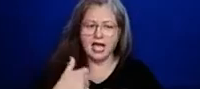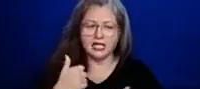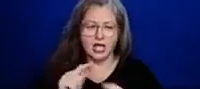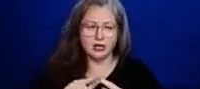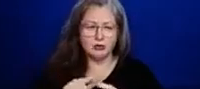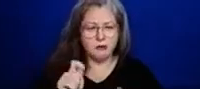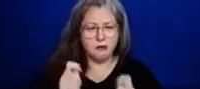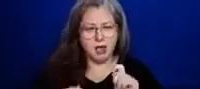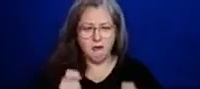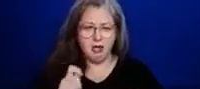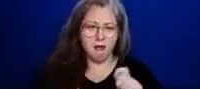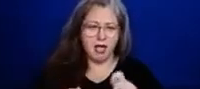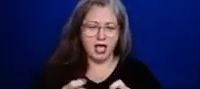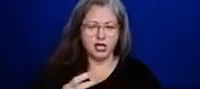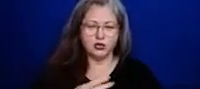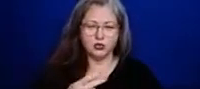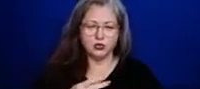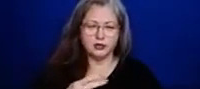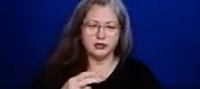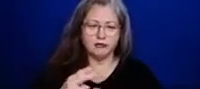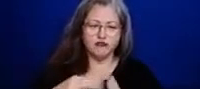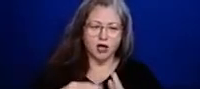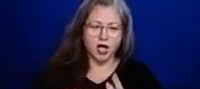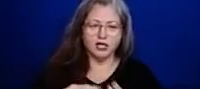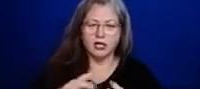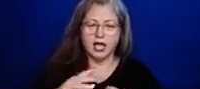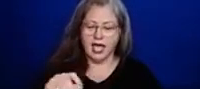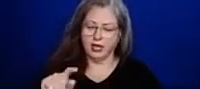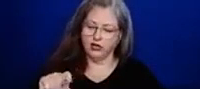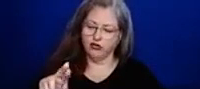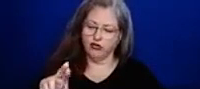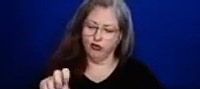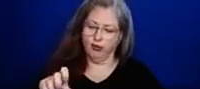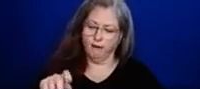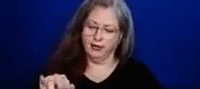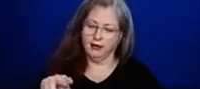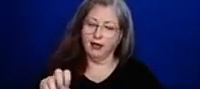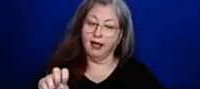it, with brushes and with turpentine.